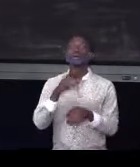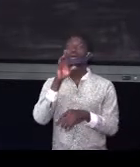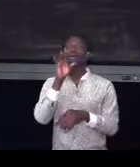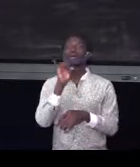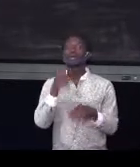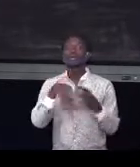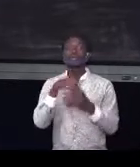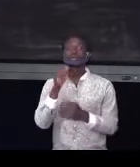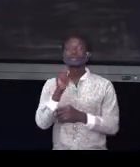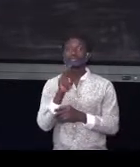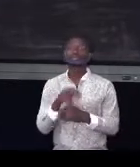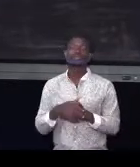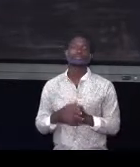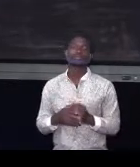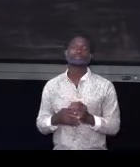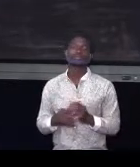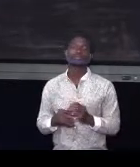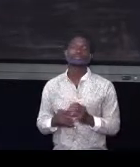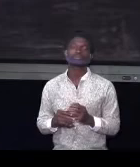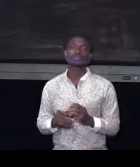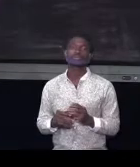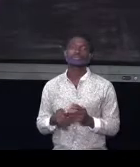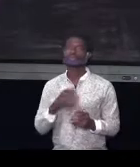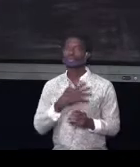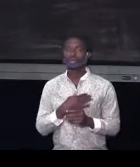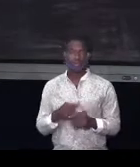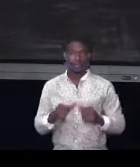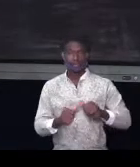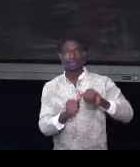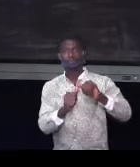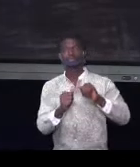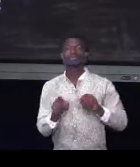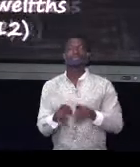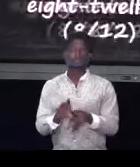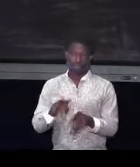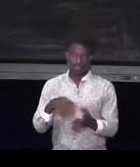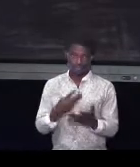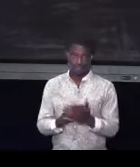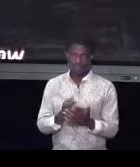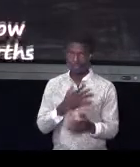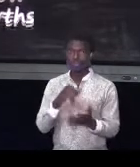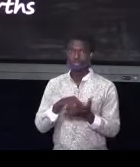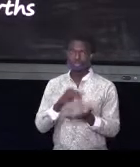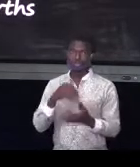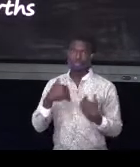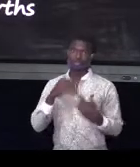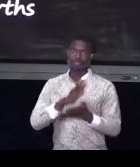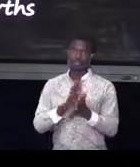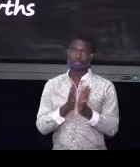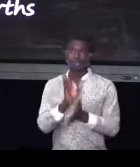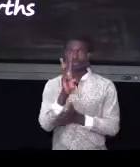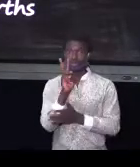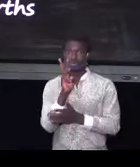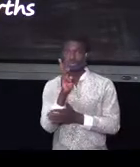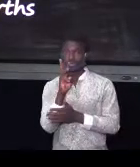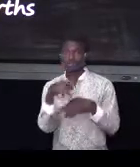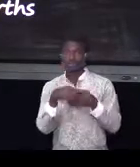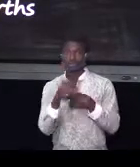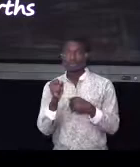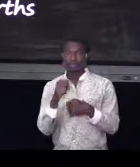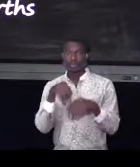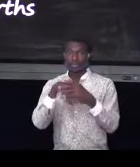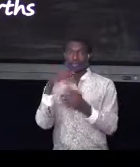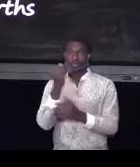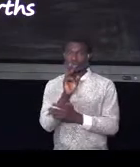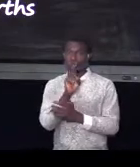increased the yellow rectangle. And I will continue likewise, and now it has become 16 rooms shaded out of